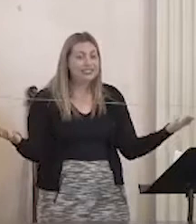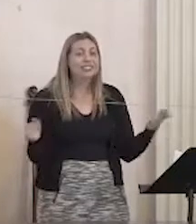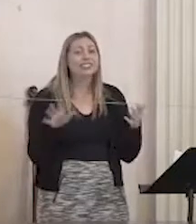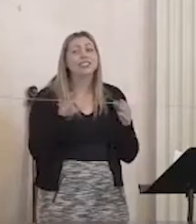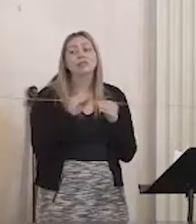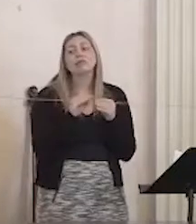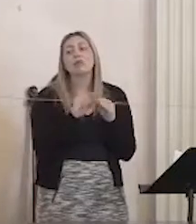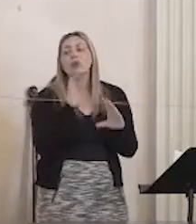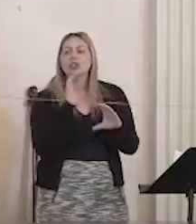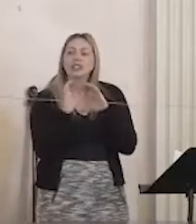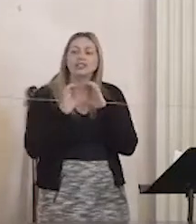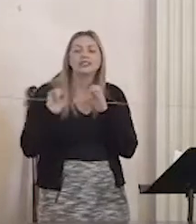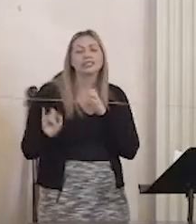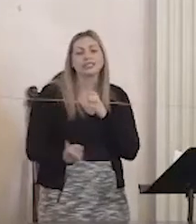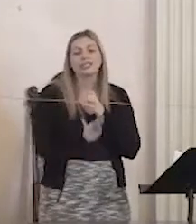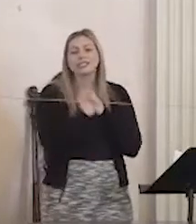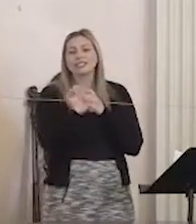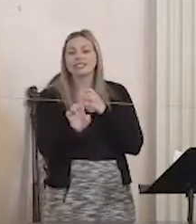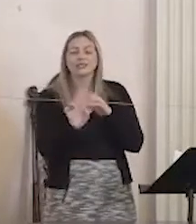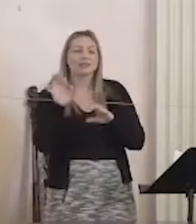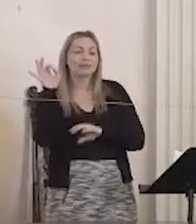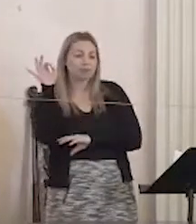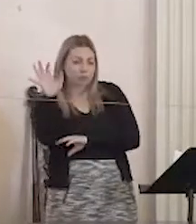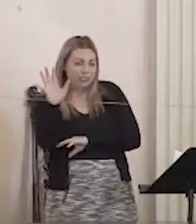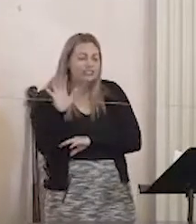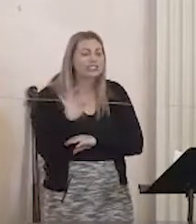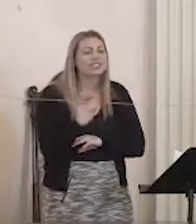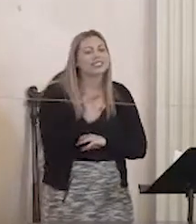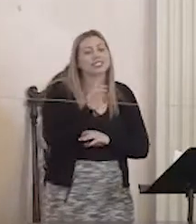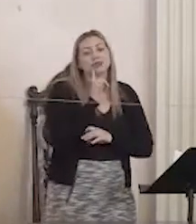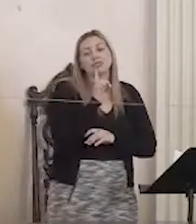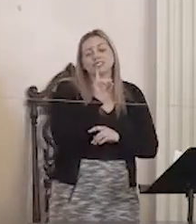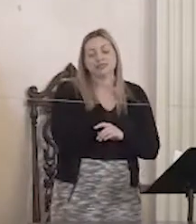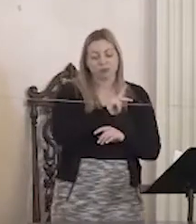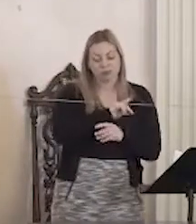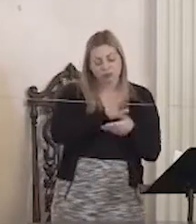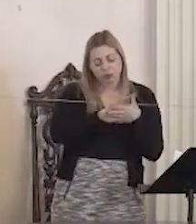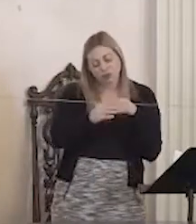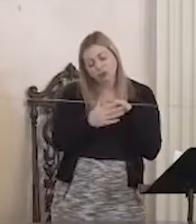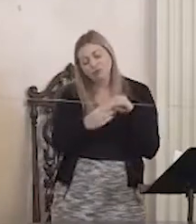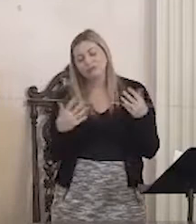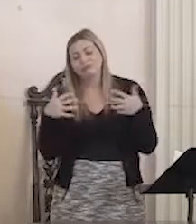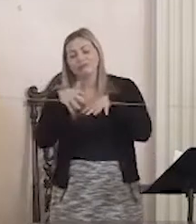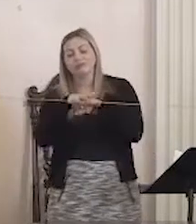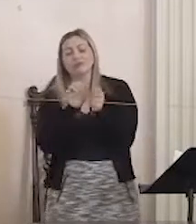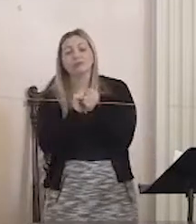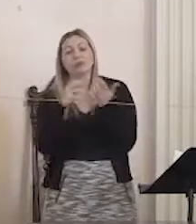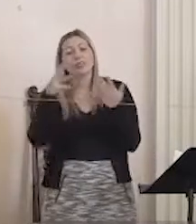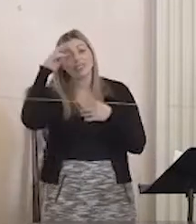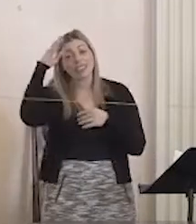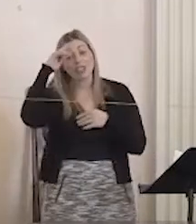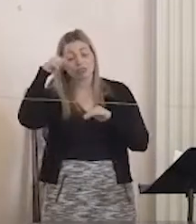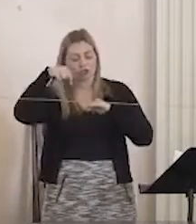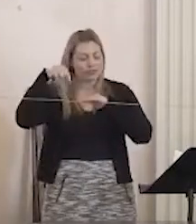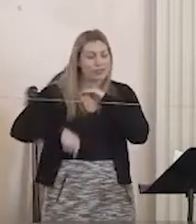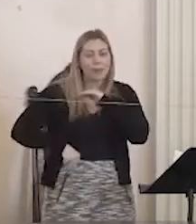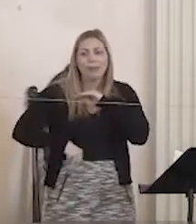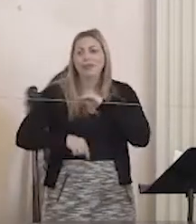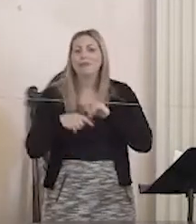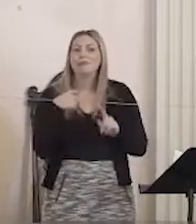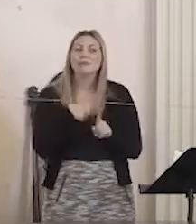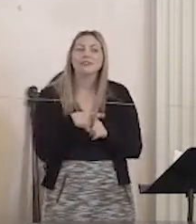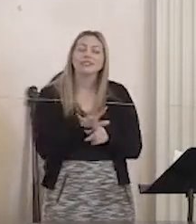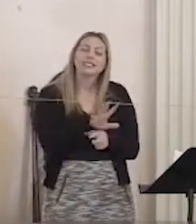more conversational style of preaching, his personal stories combined with theological depth, and his